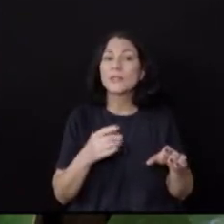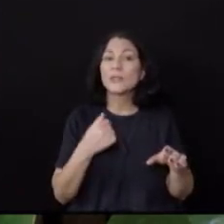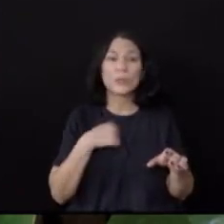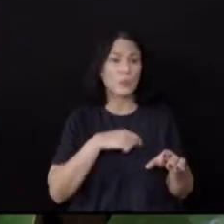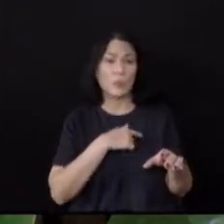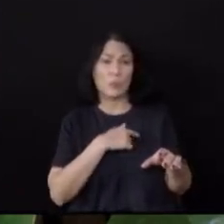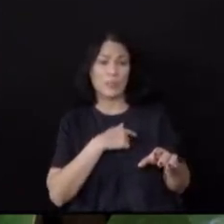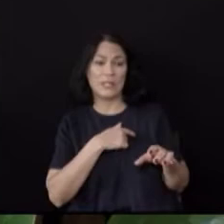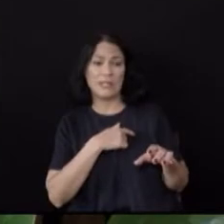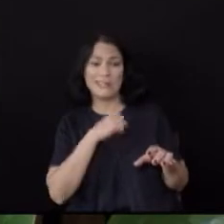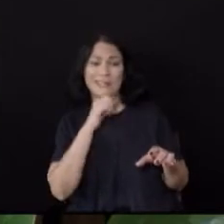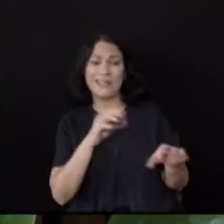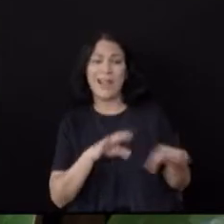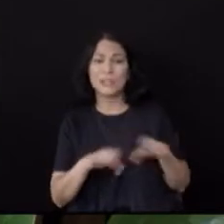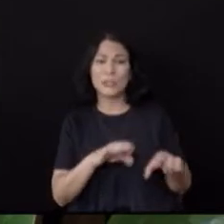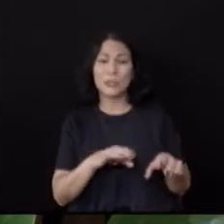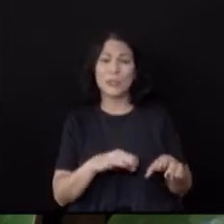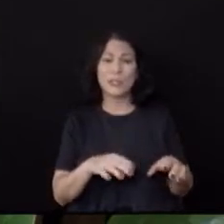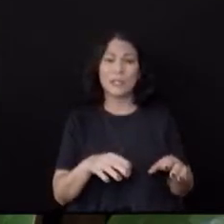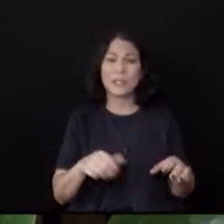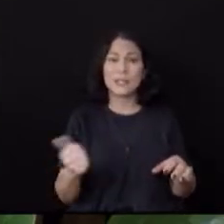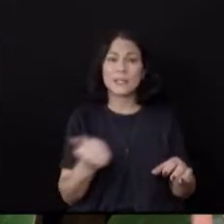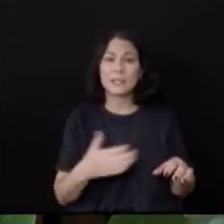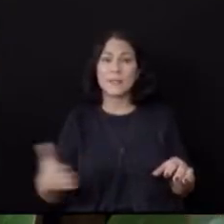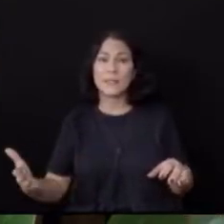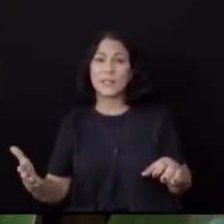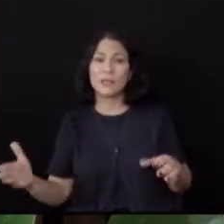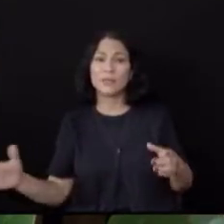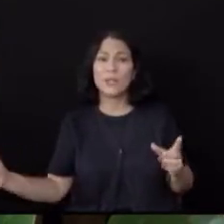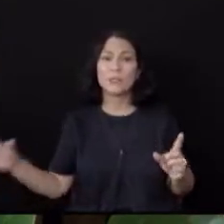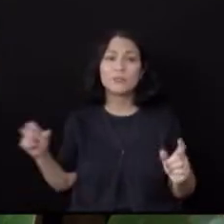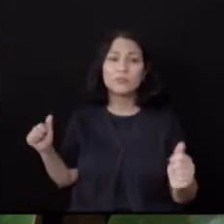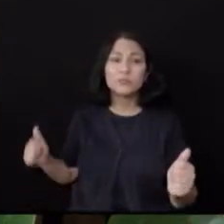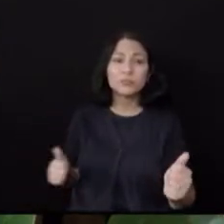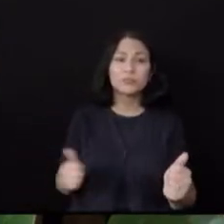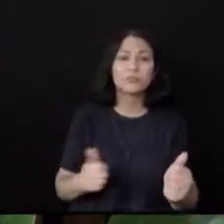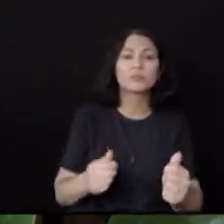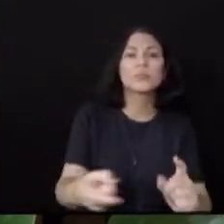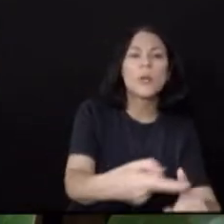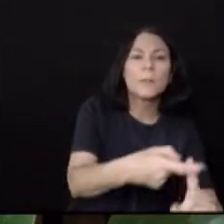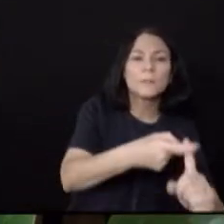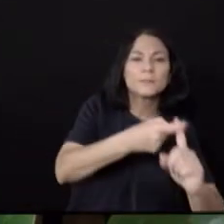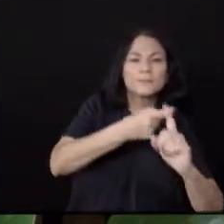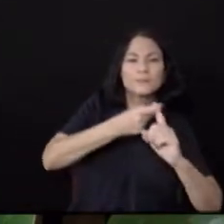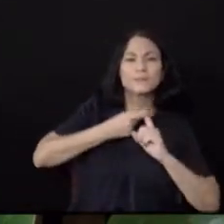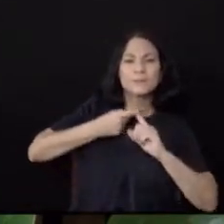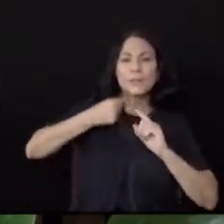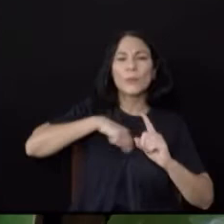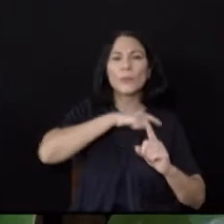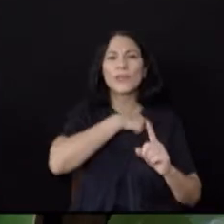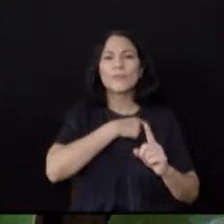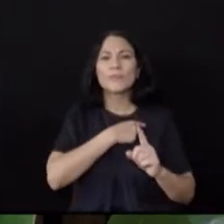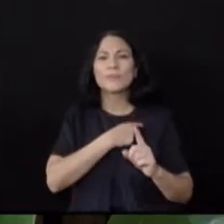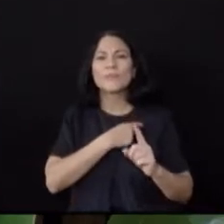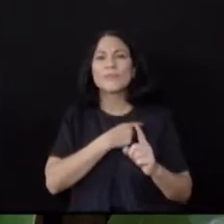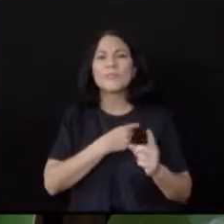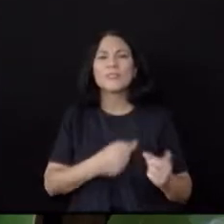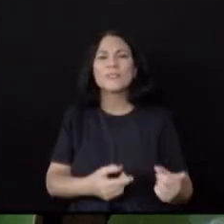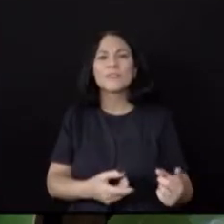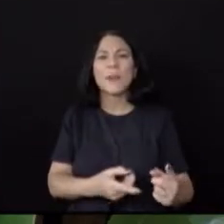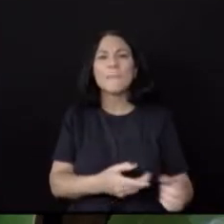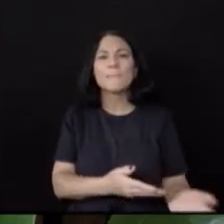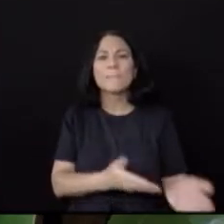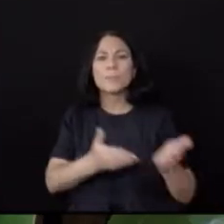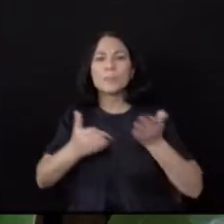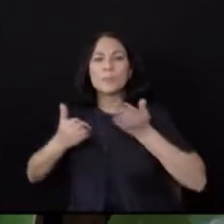else, something else has gotten us, has chased us down, has brought us back in. We have been returned to the good